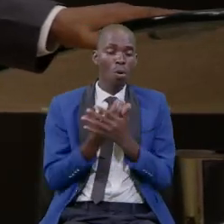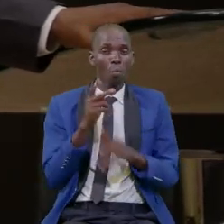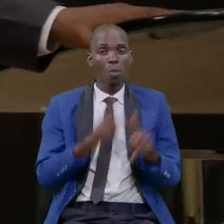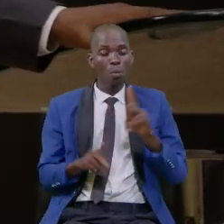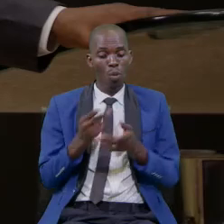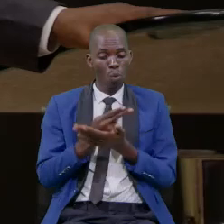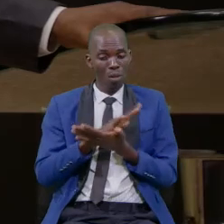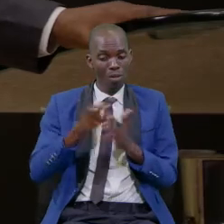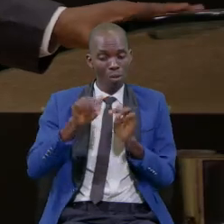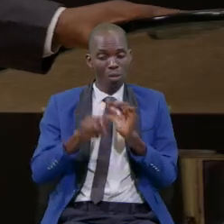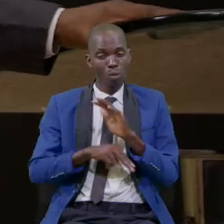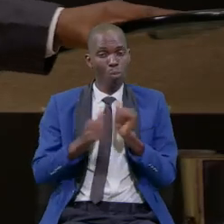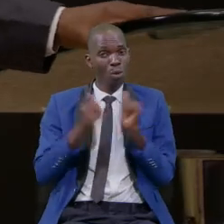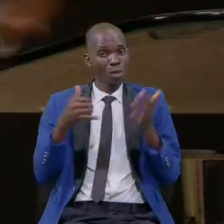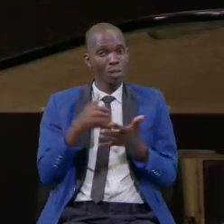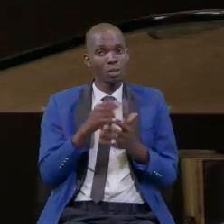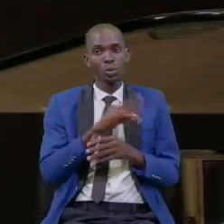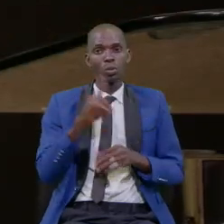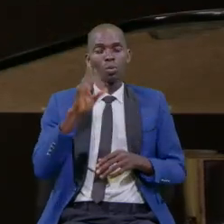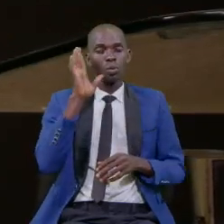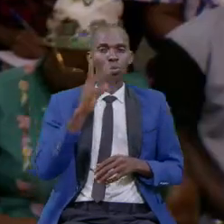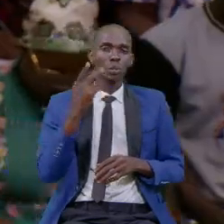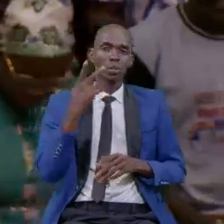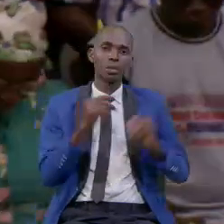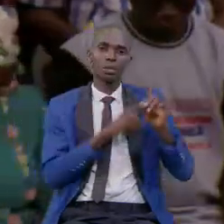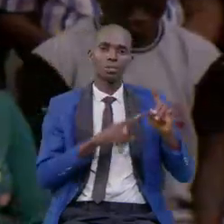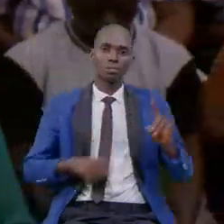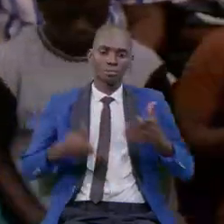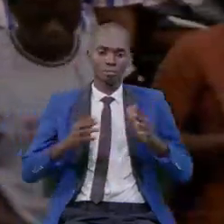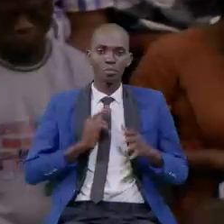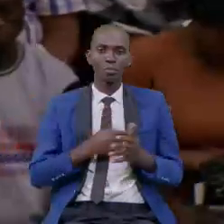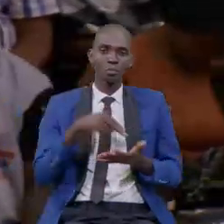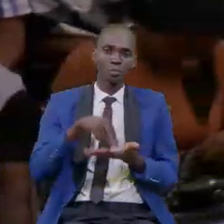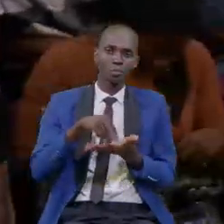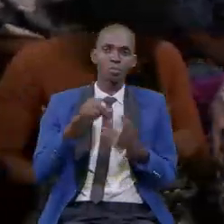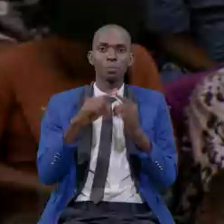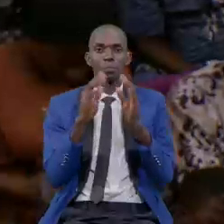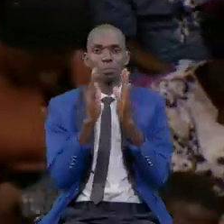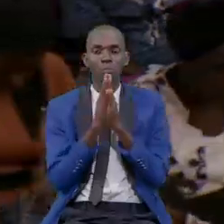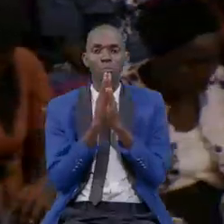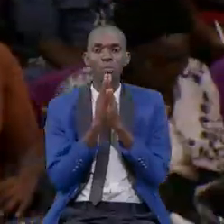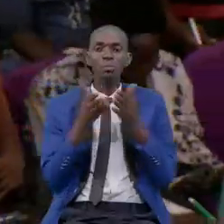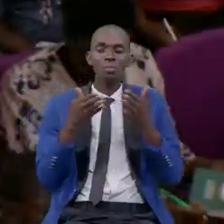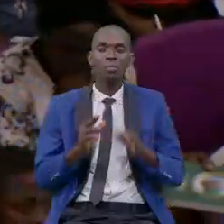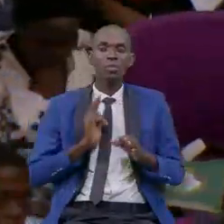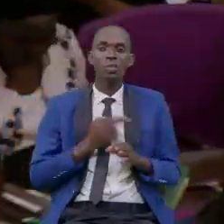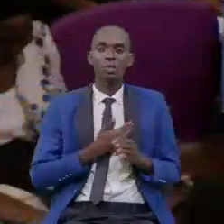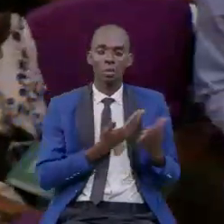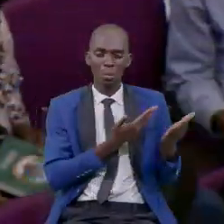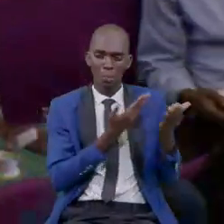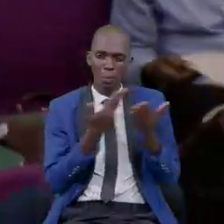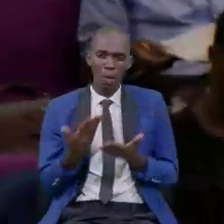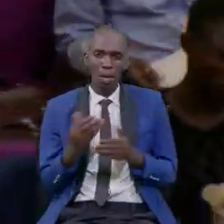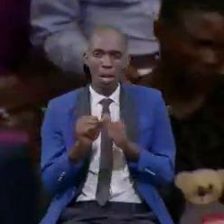no man shall see the Lord. Let's rise up and talk to the Lord in prayer. Let's bring everything we've